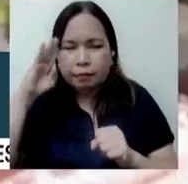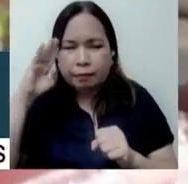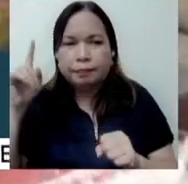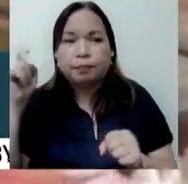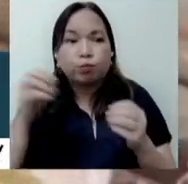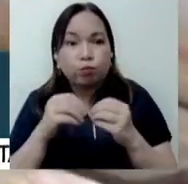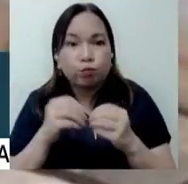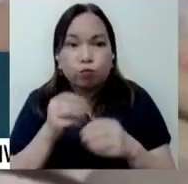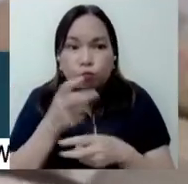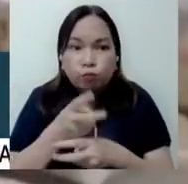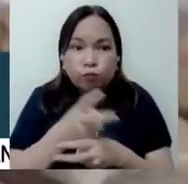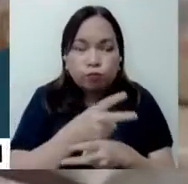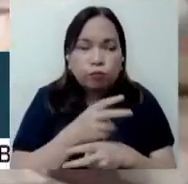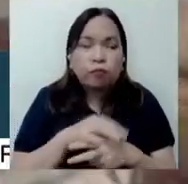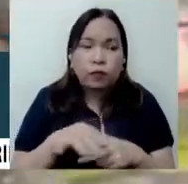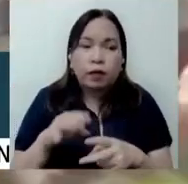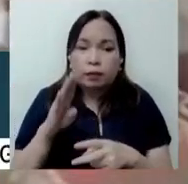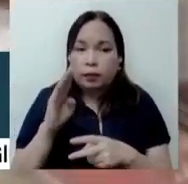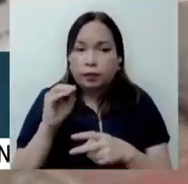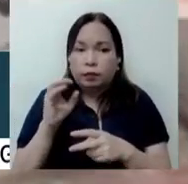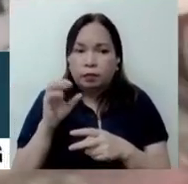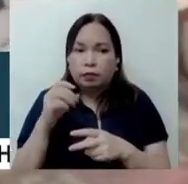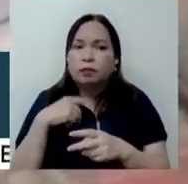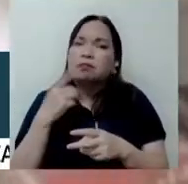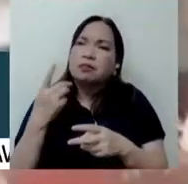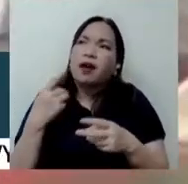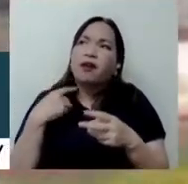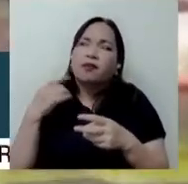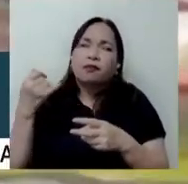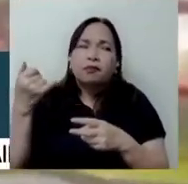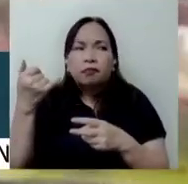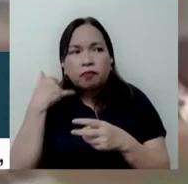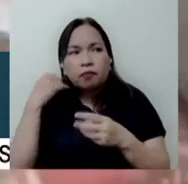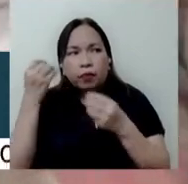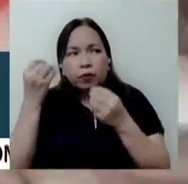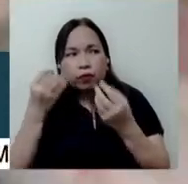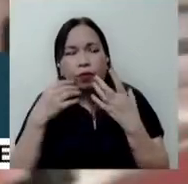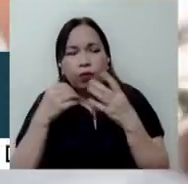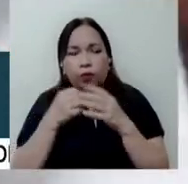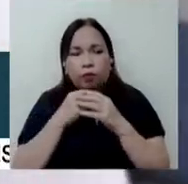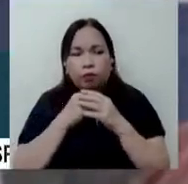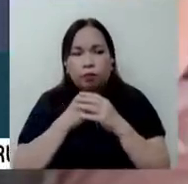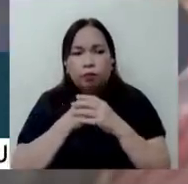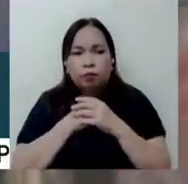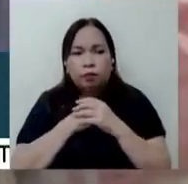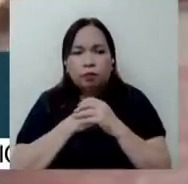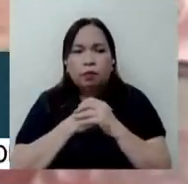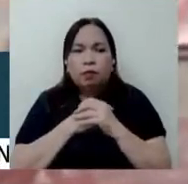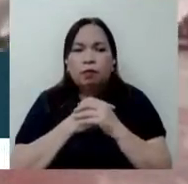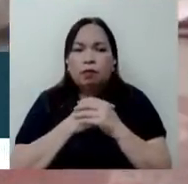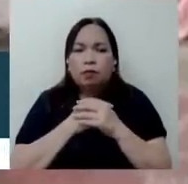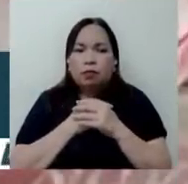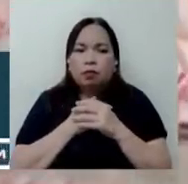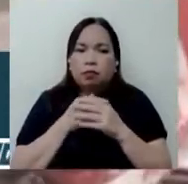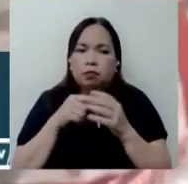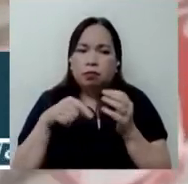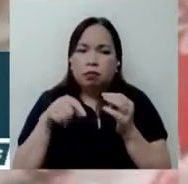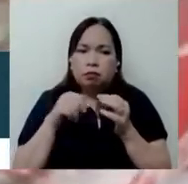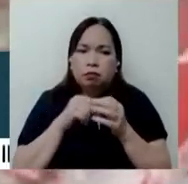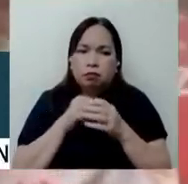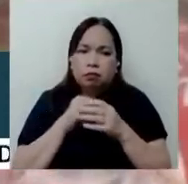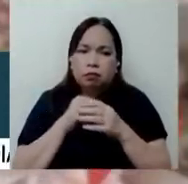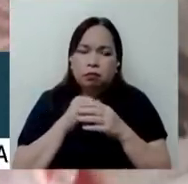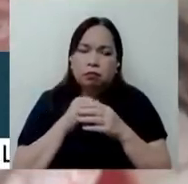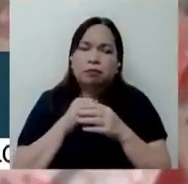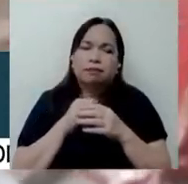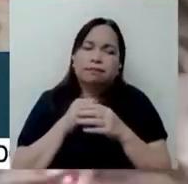the BOC told us that they have received intelligence information that these warehouses are involved in smuggling.